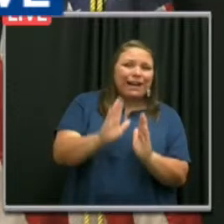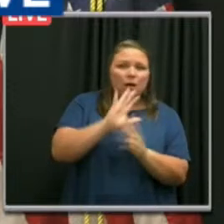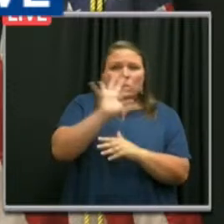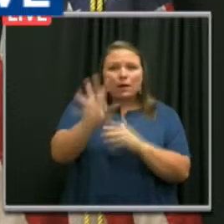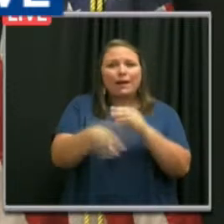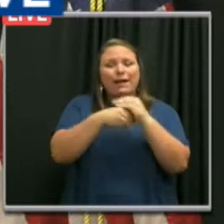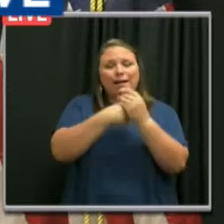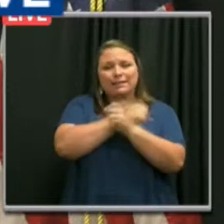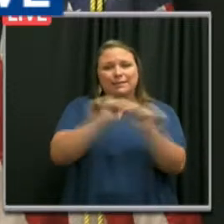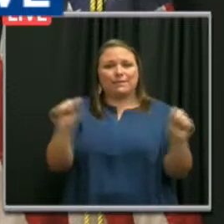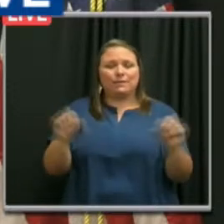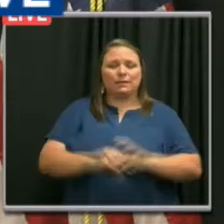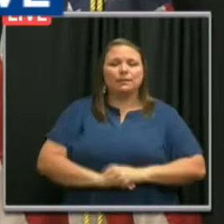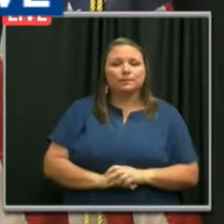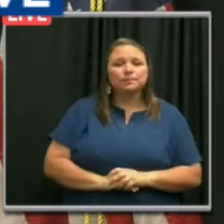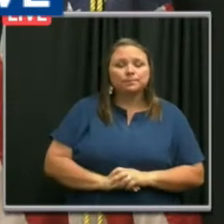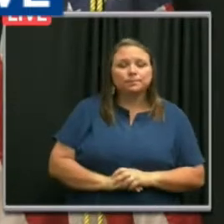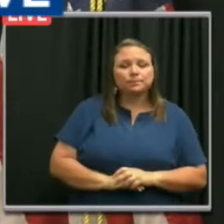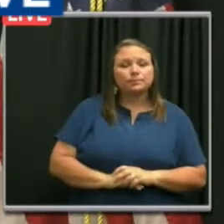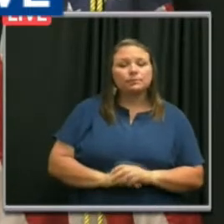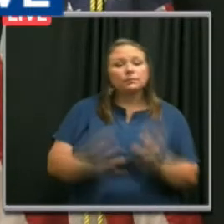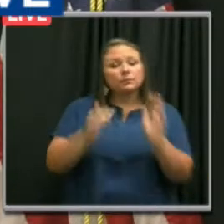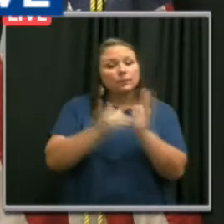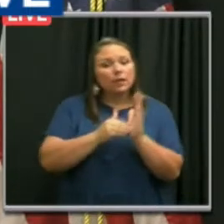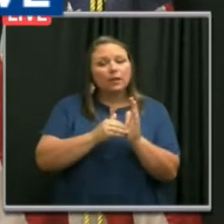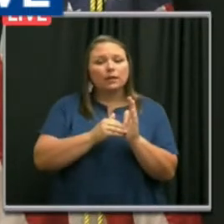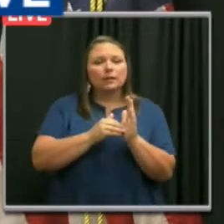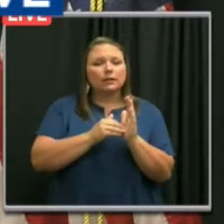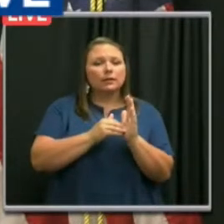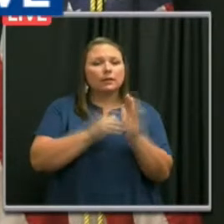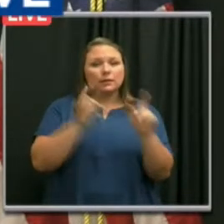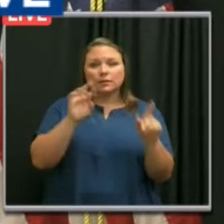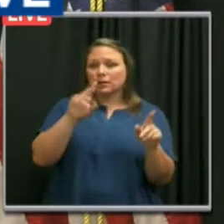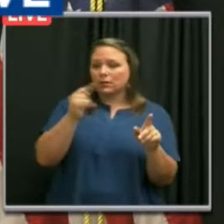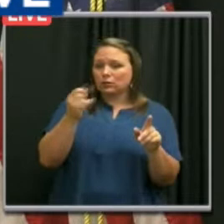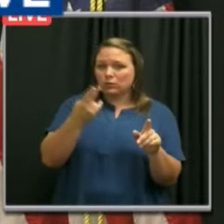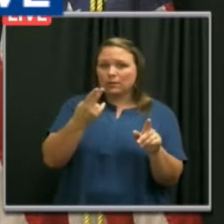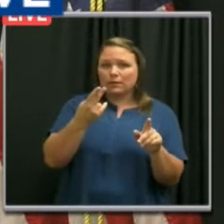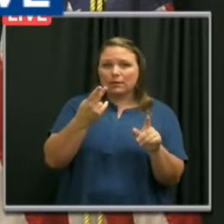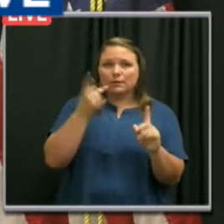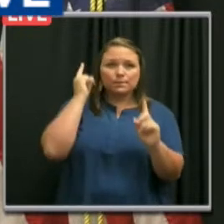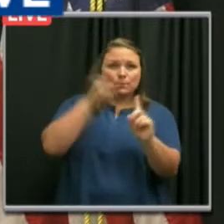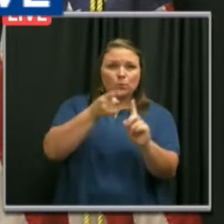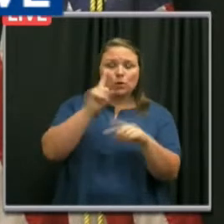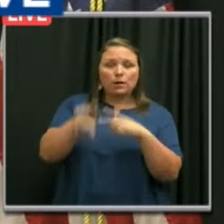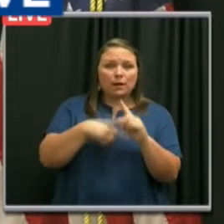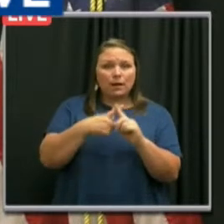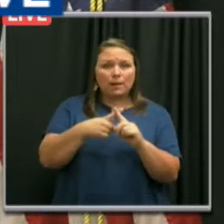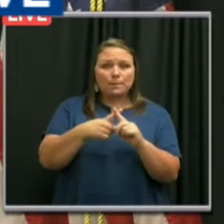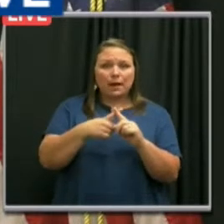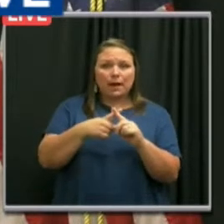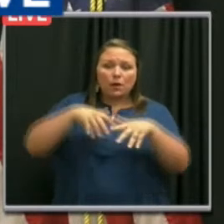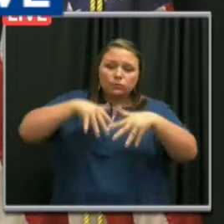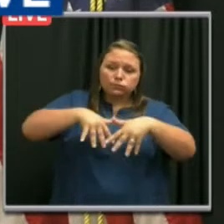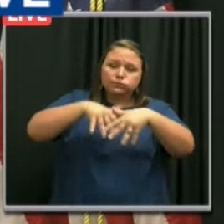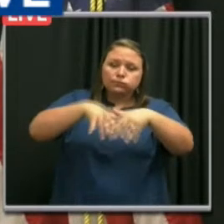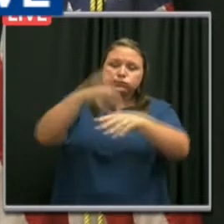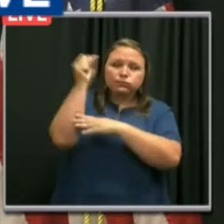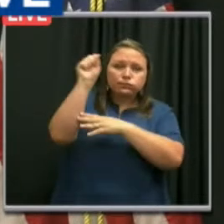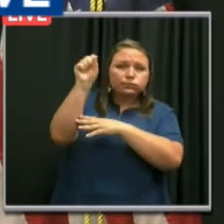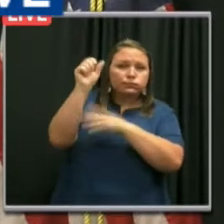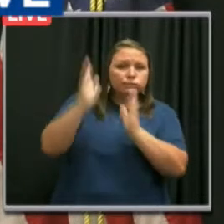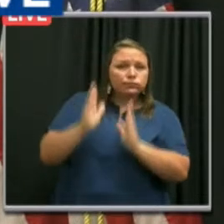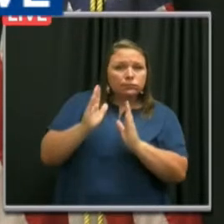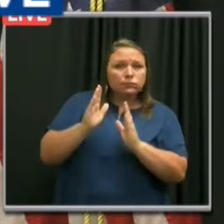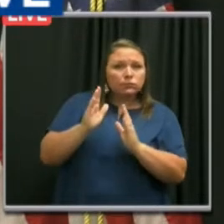additional safety. And again, Dr. Hildreth's point about demonstrators being tested, well, we